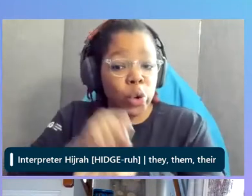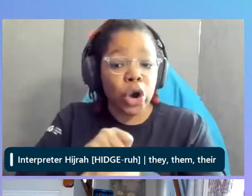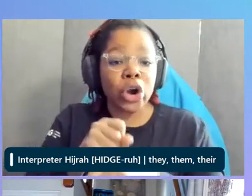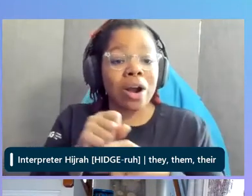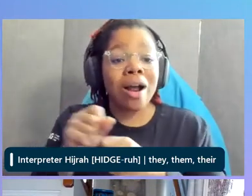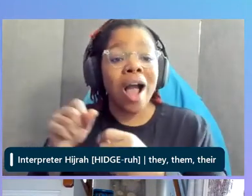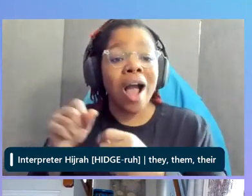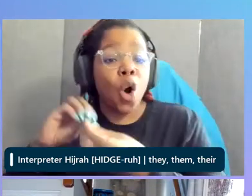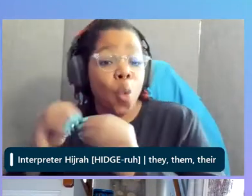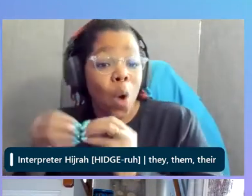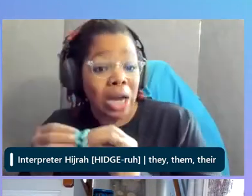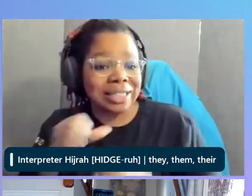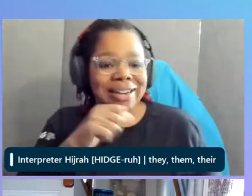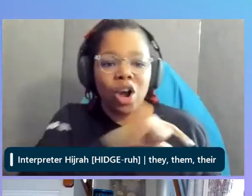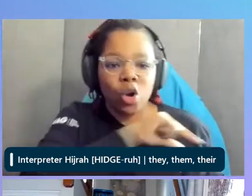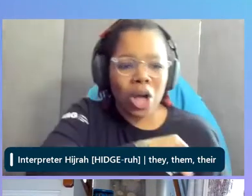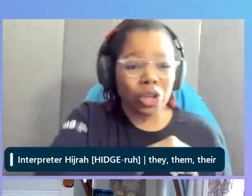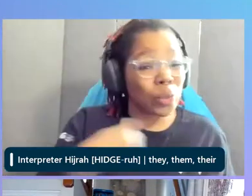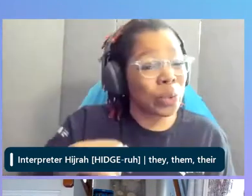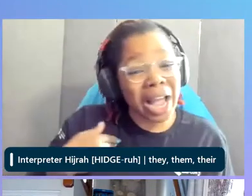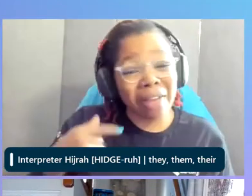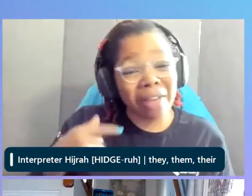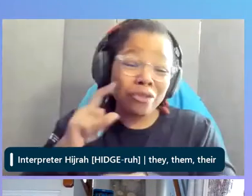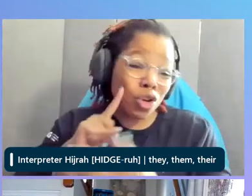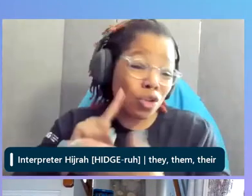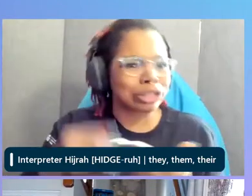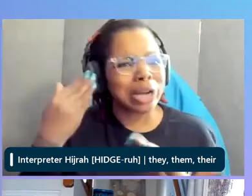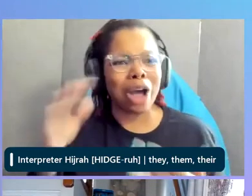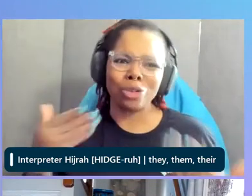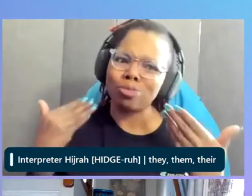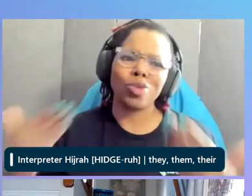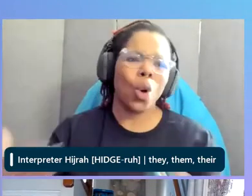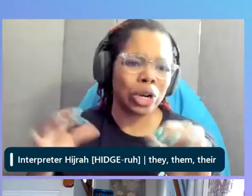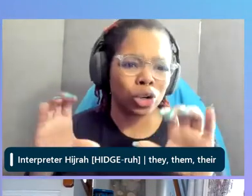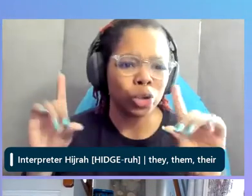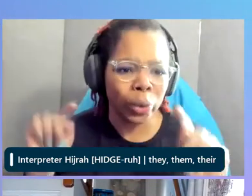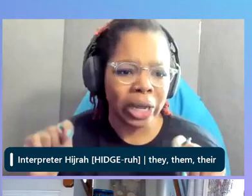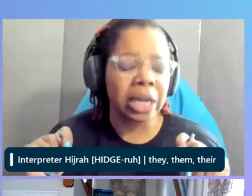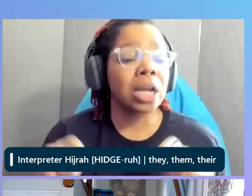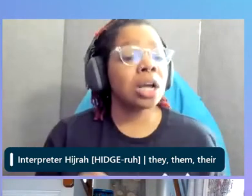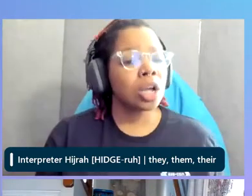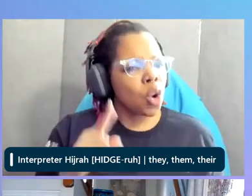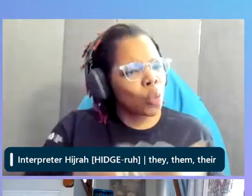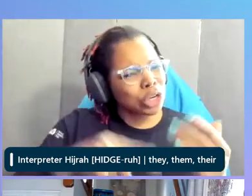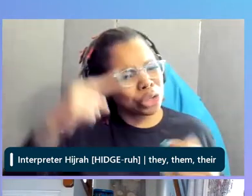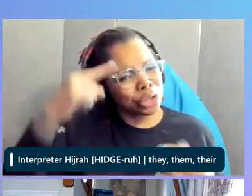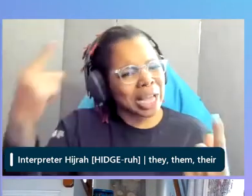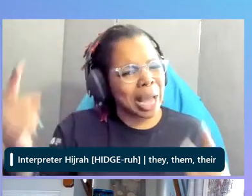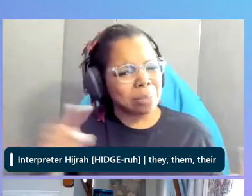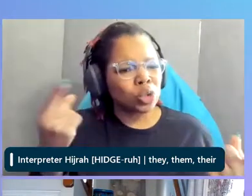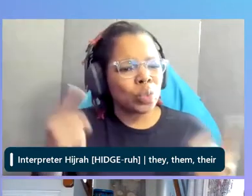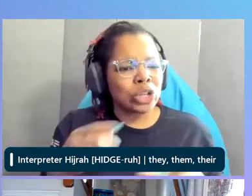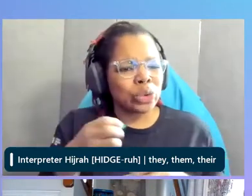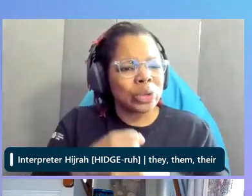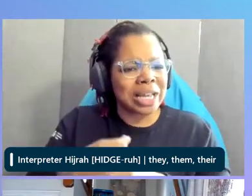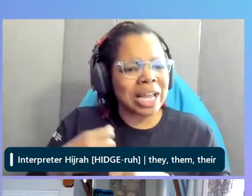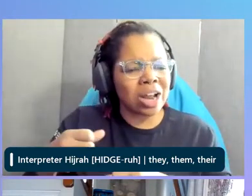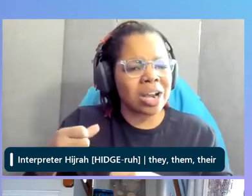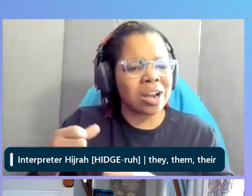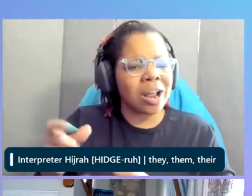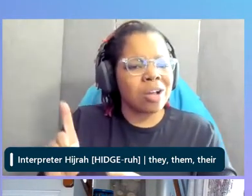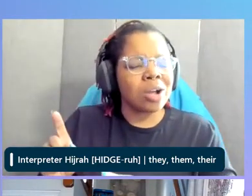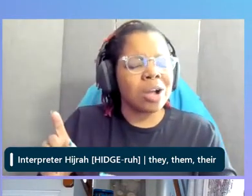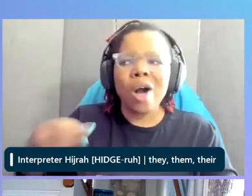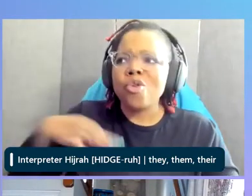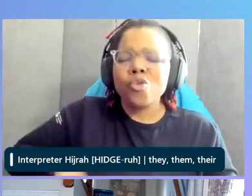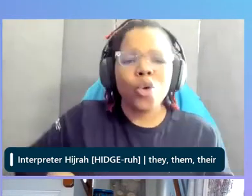not quality. Do we have time for research? I don't know. We got to get this thing out. Or what do you think happens when you get rewarded based on spending all of your budget, right? This